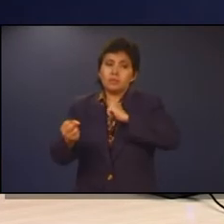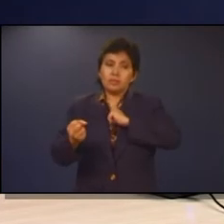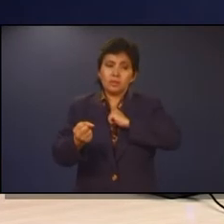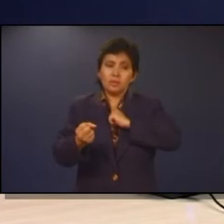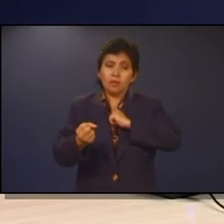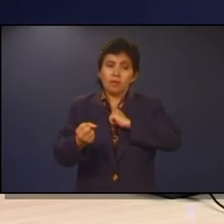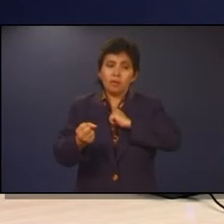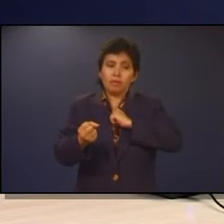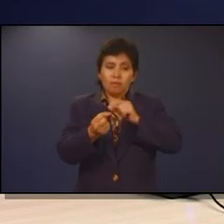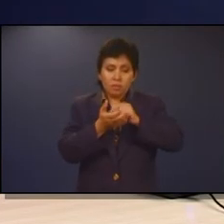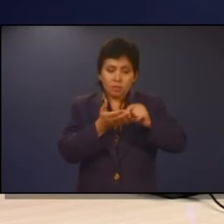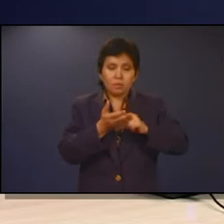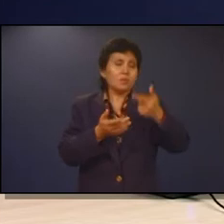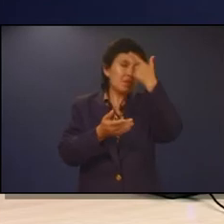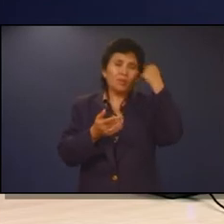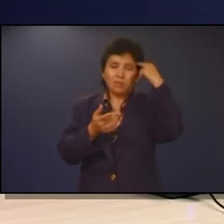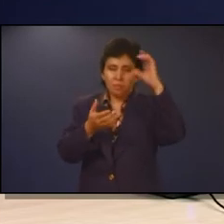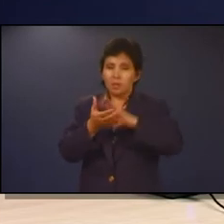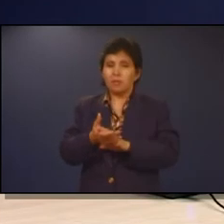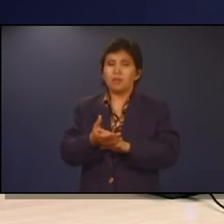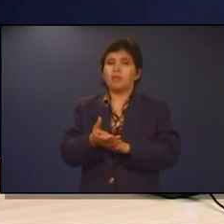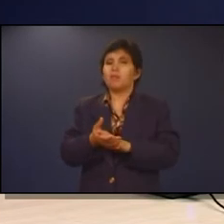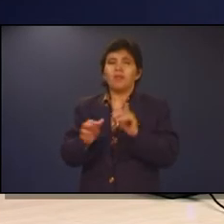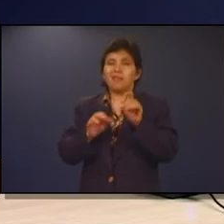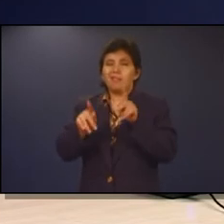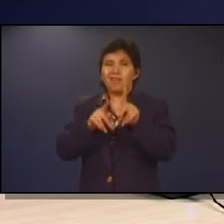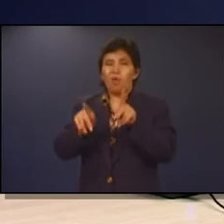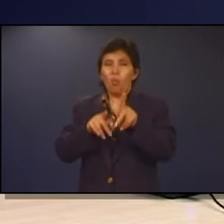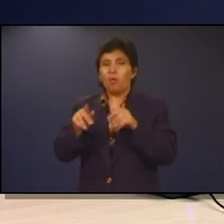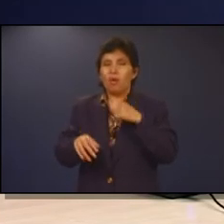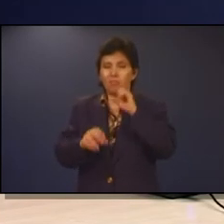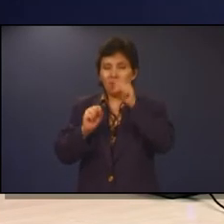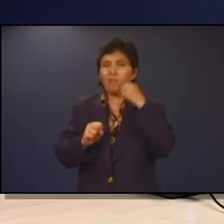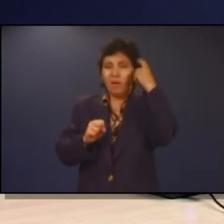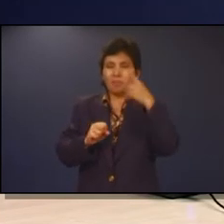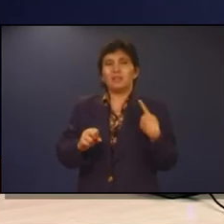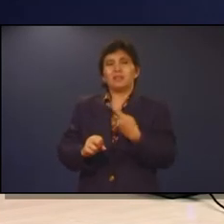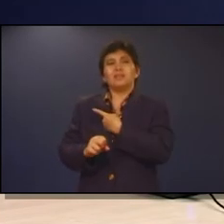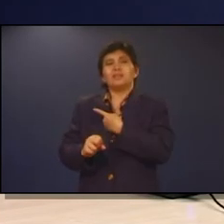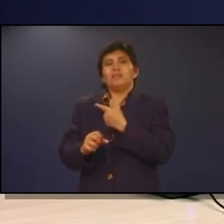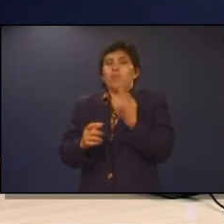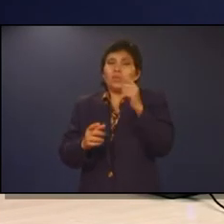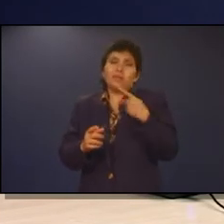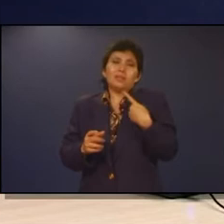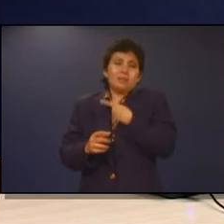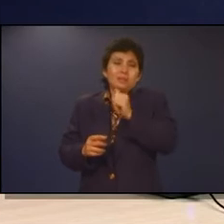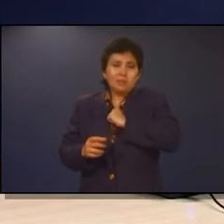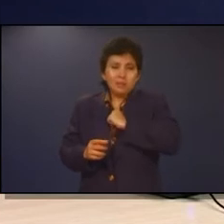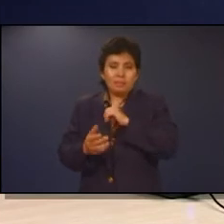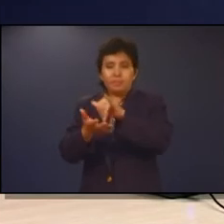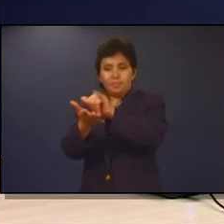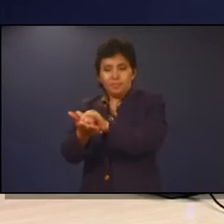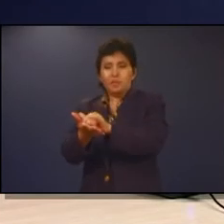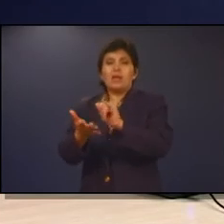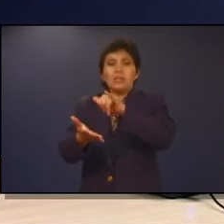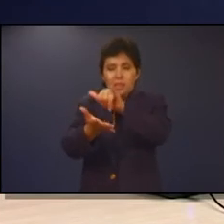questionnaire because they believe that no one understands you better than yourself. Yeah? So an example of